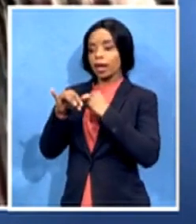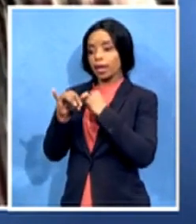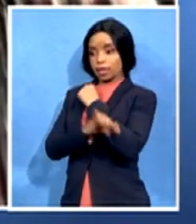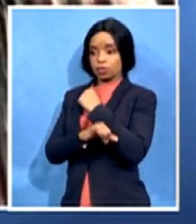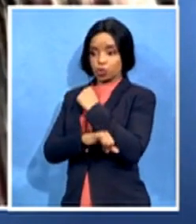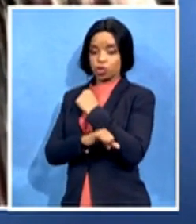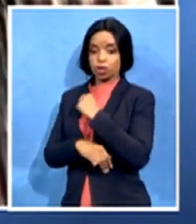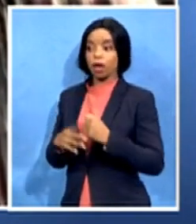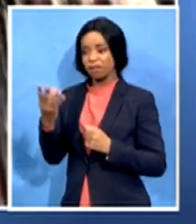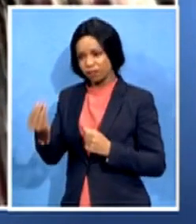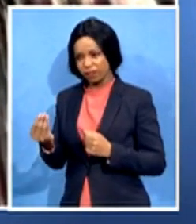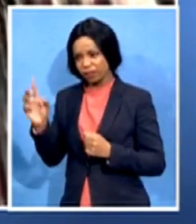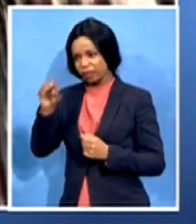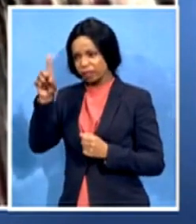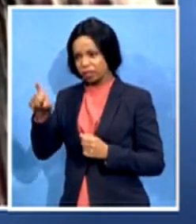in the fight against stock theft?